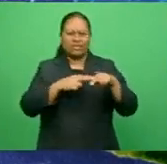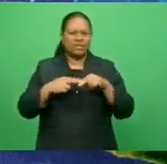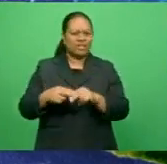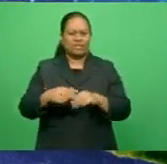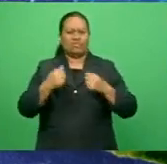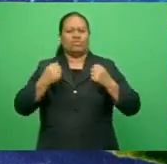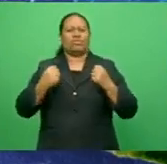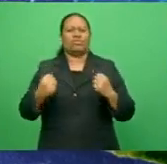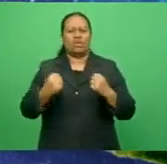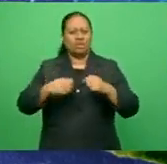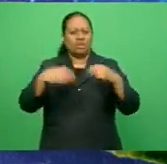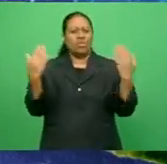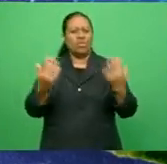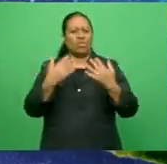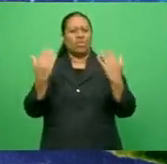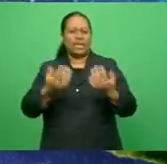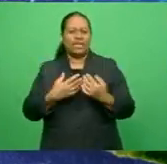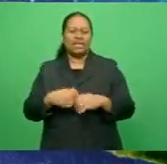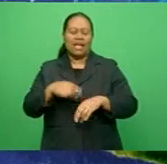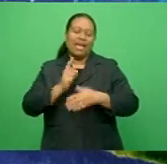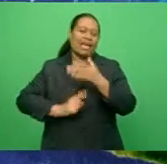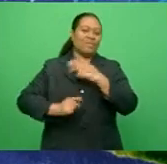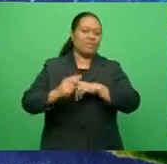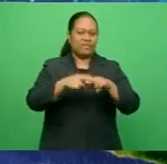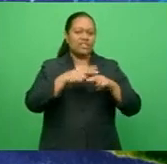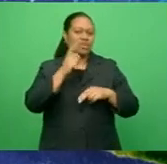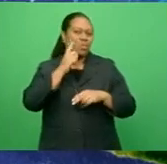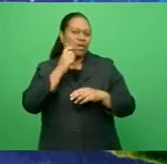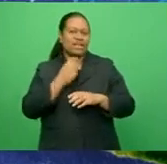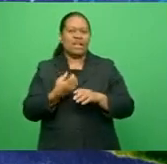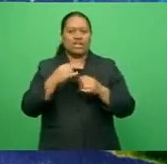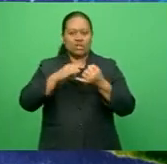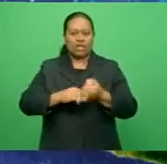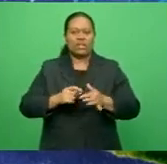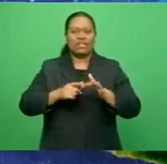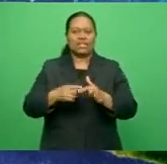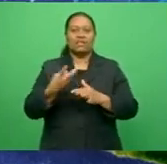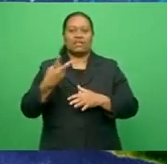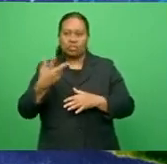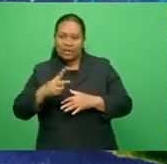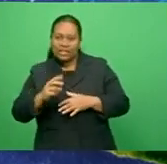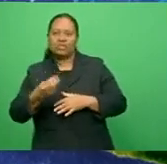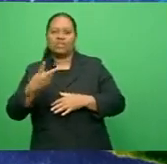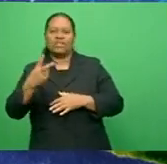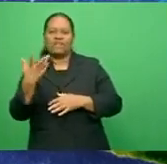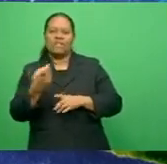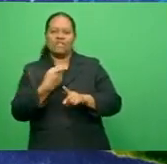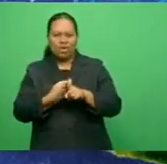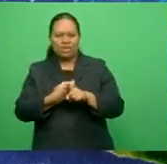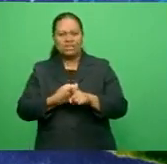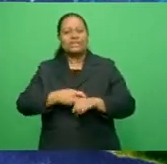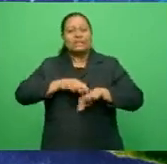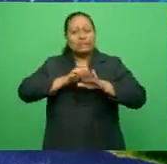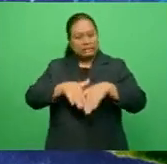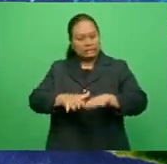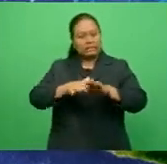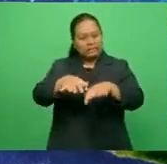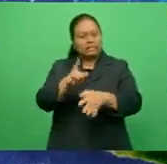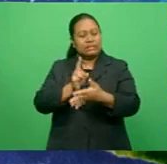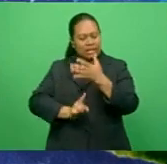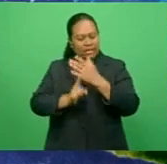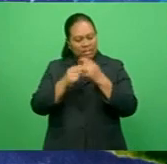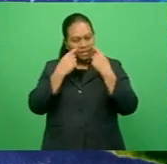southeast wind flow over Fiji waters. Southeast winds 20 to 25 knots can be expected. Rough seas with moderate